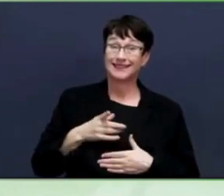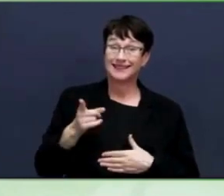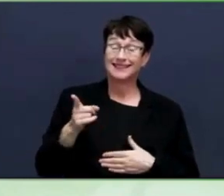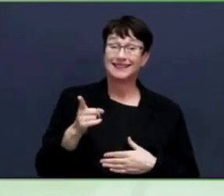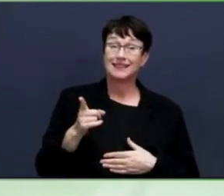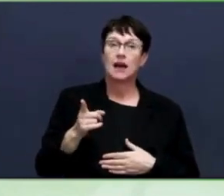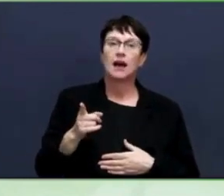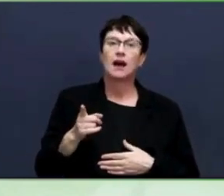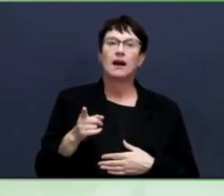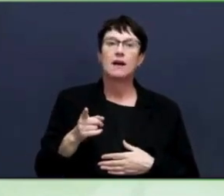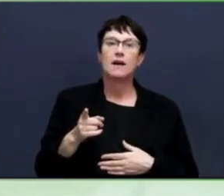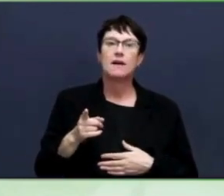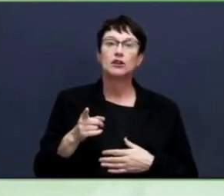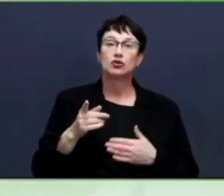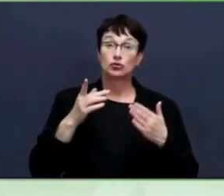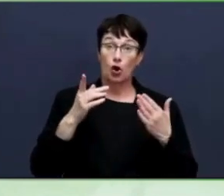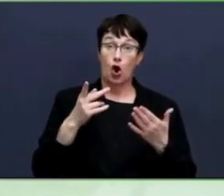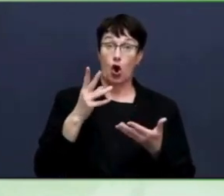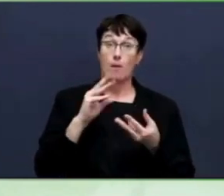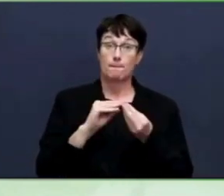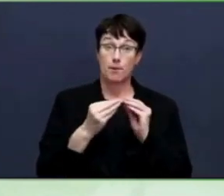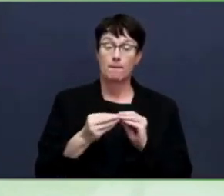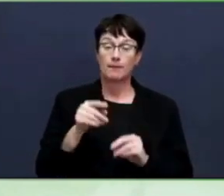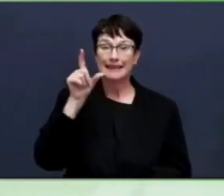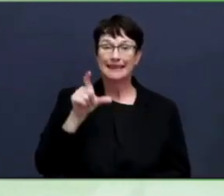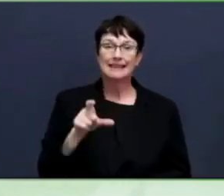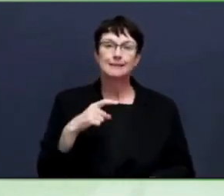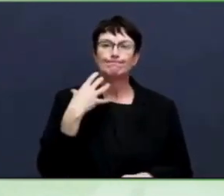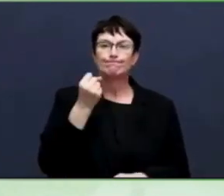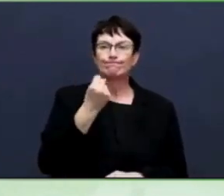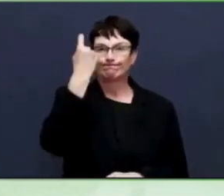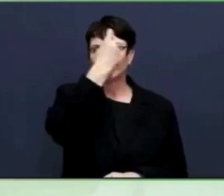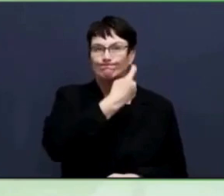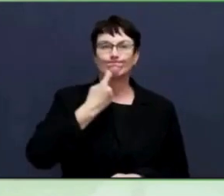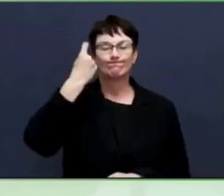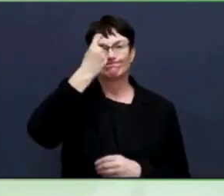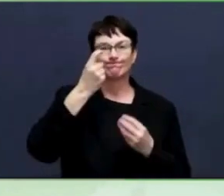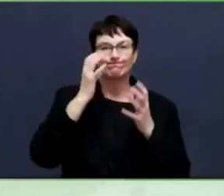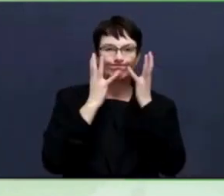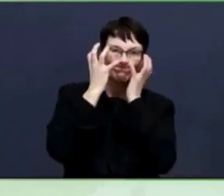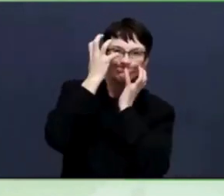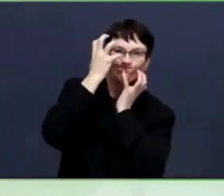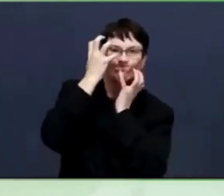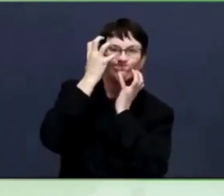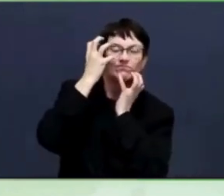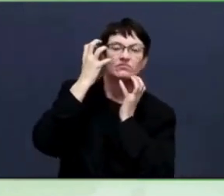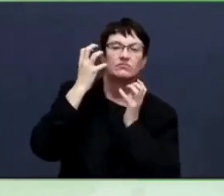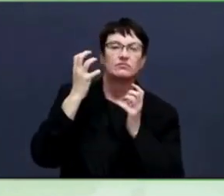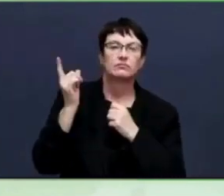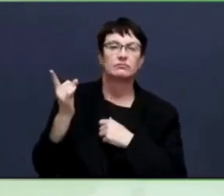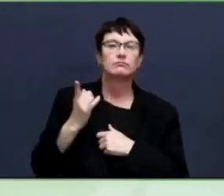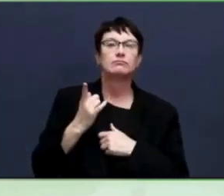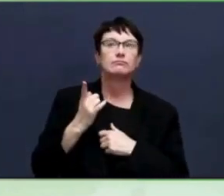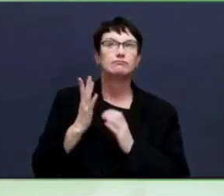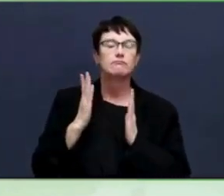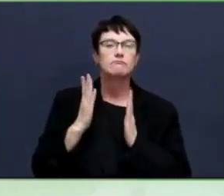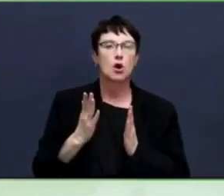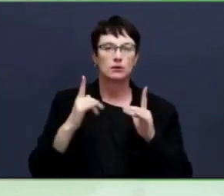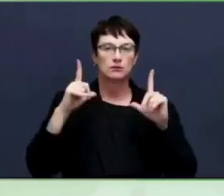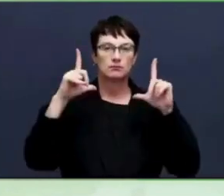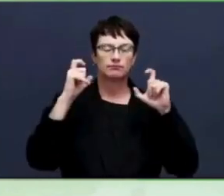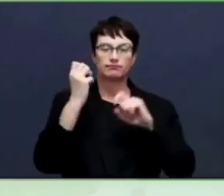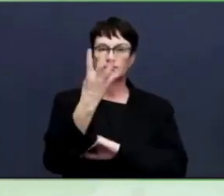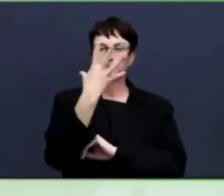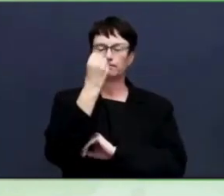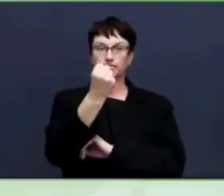show the photographs so that he can get past the application form, the application process. It refused to recognize his face as a